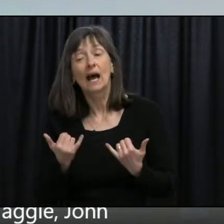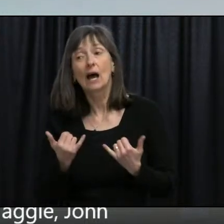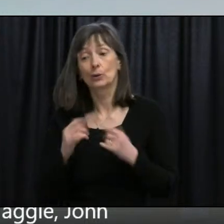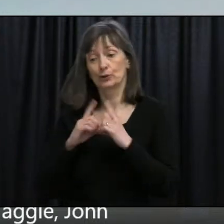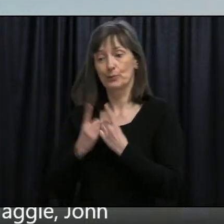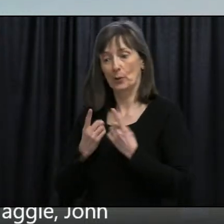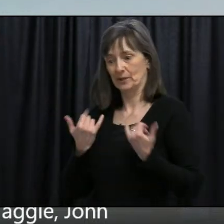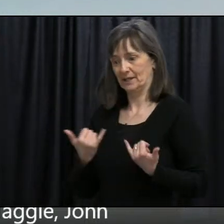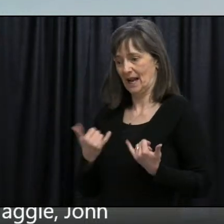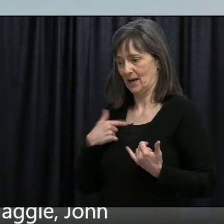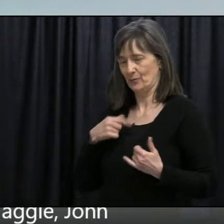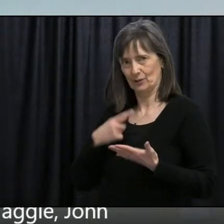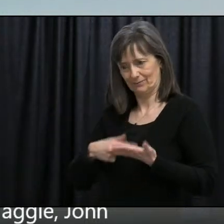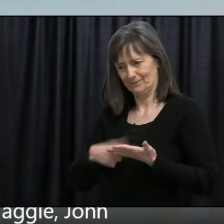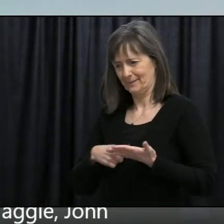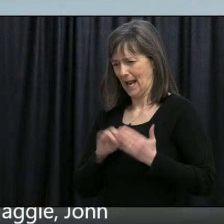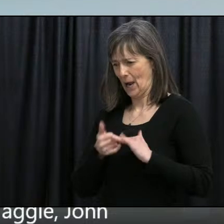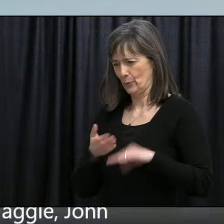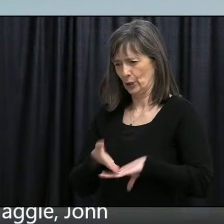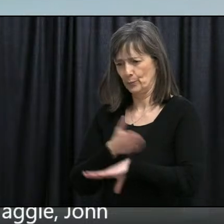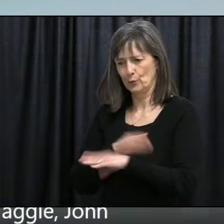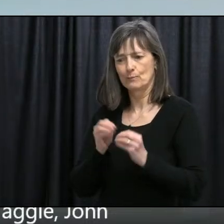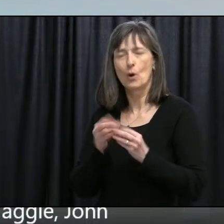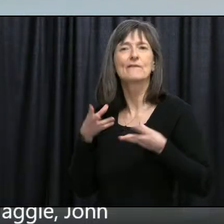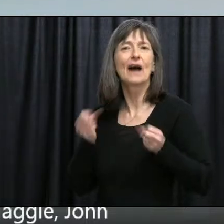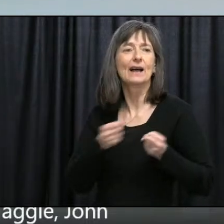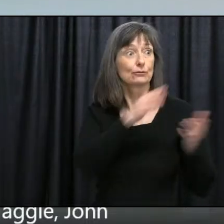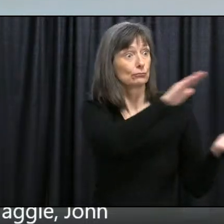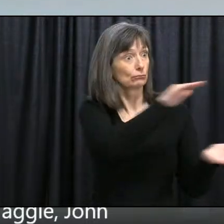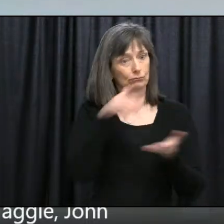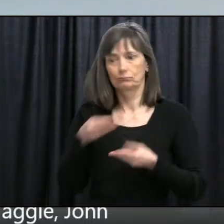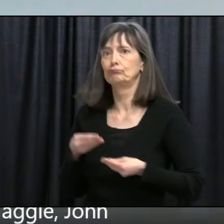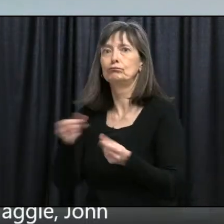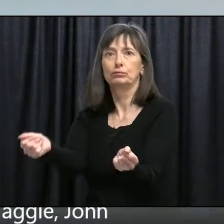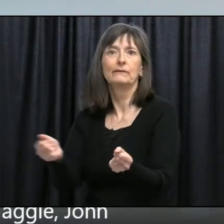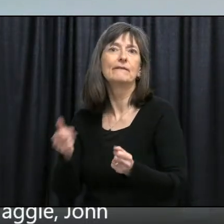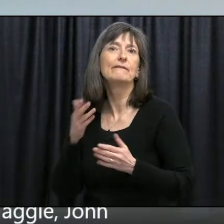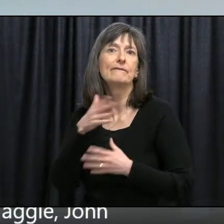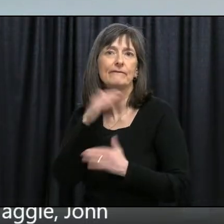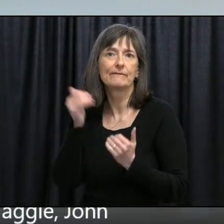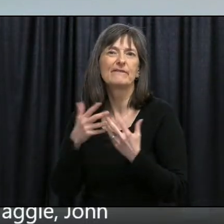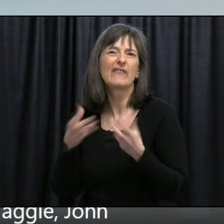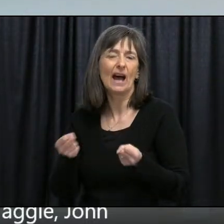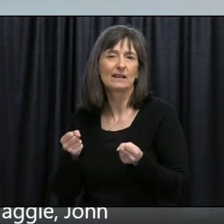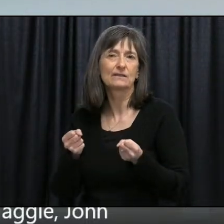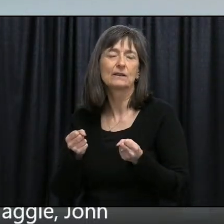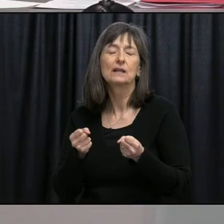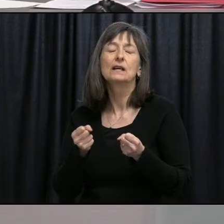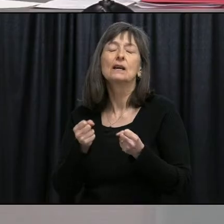department today to see how we can make some process improvements for other level 5 workers.